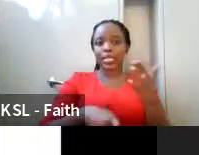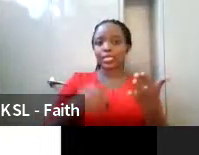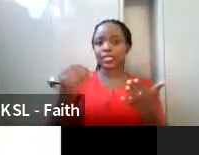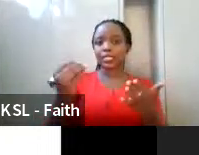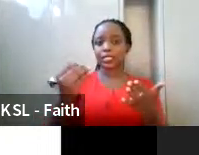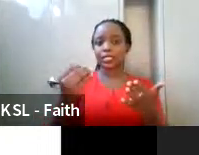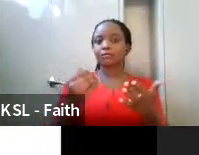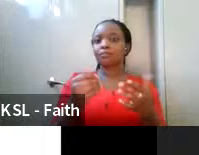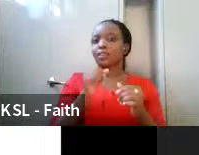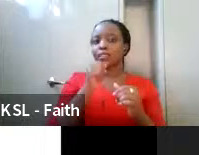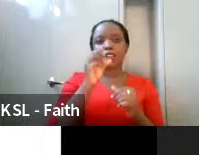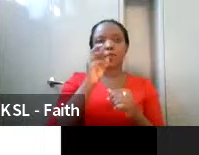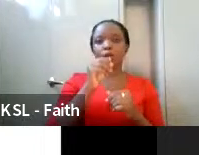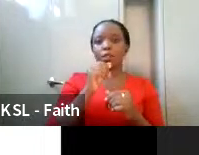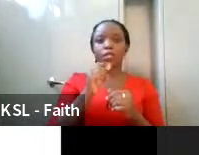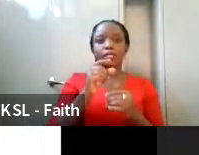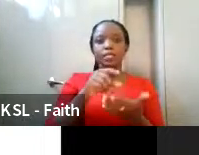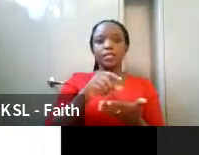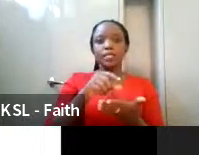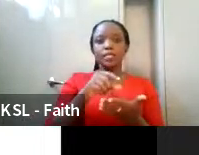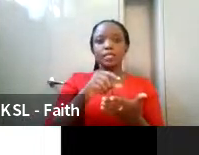it's not going to pick up on your end because